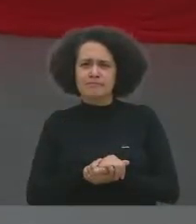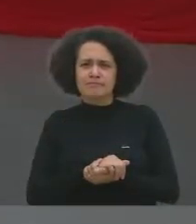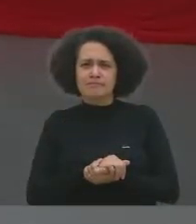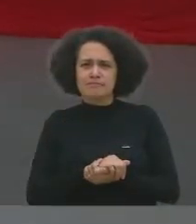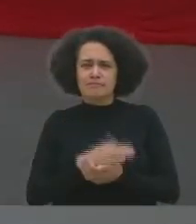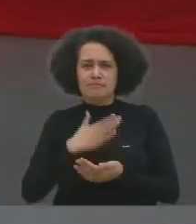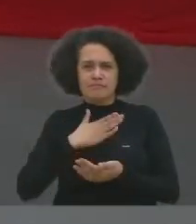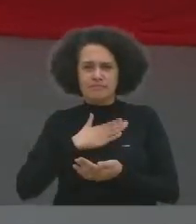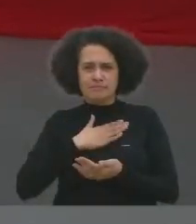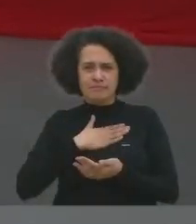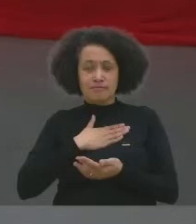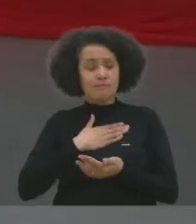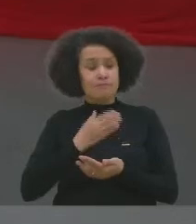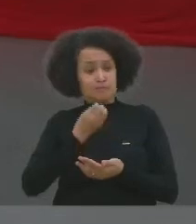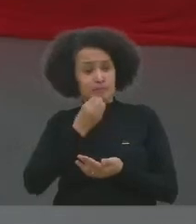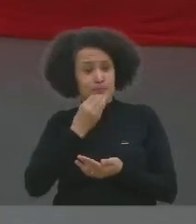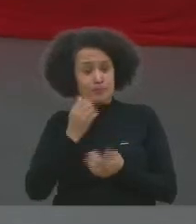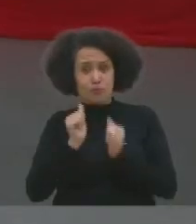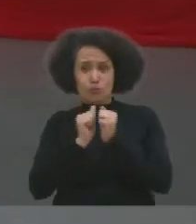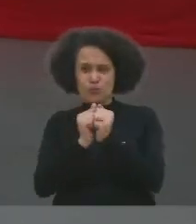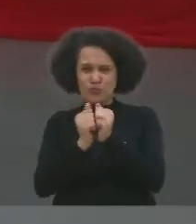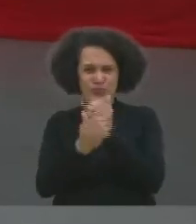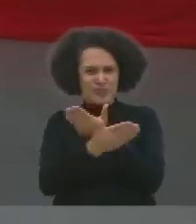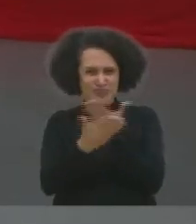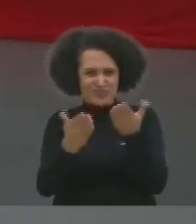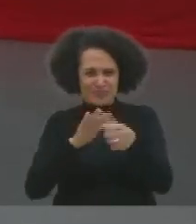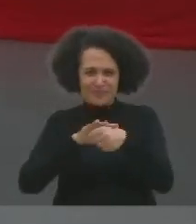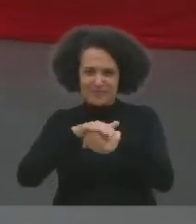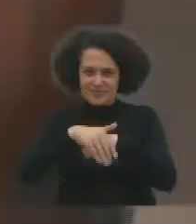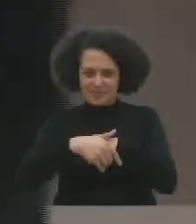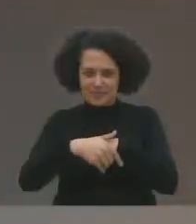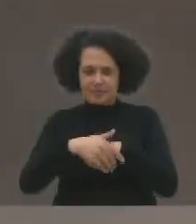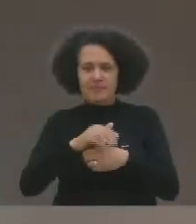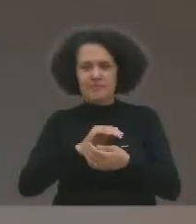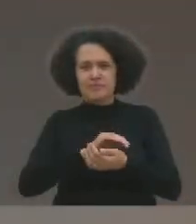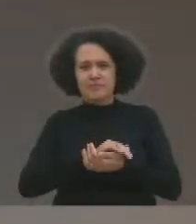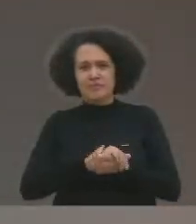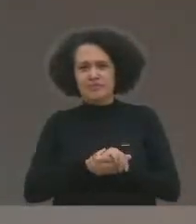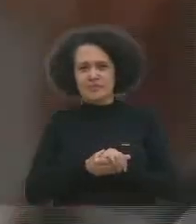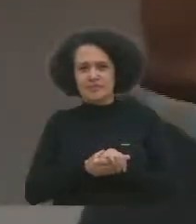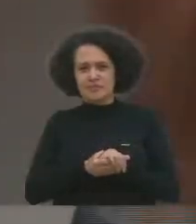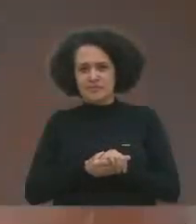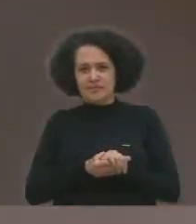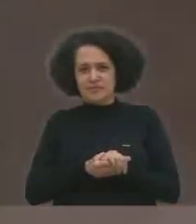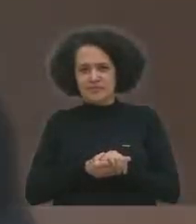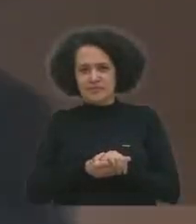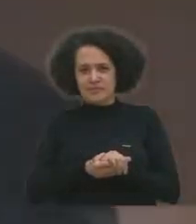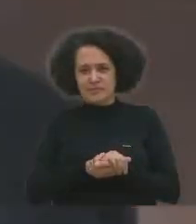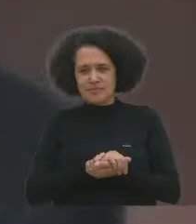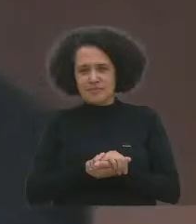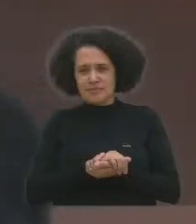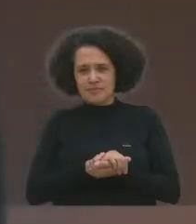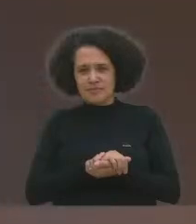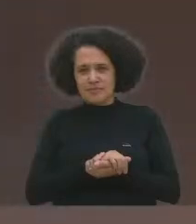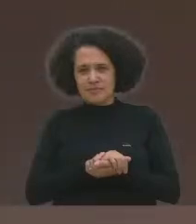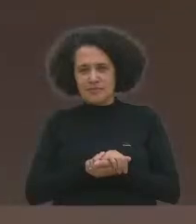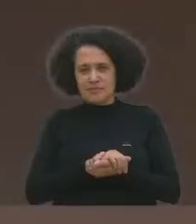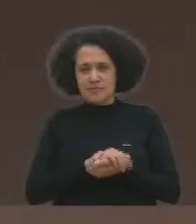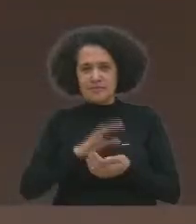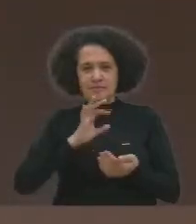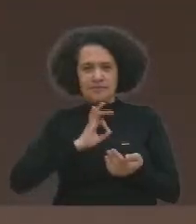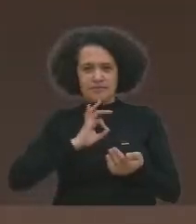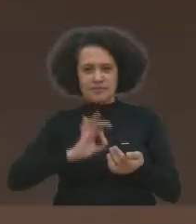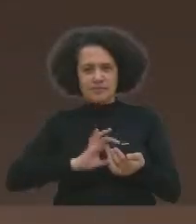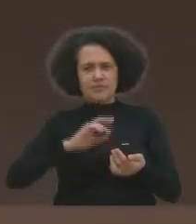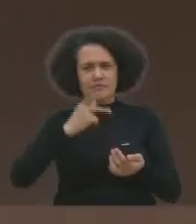meu privilégio estar com vocês aqui hoje, esta noite. Father has talked to us about Michael the Archangel. O padre estava